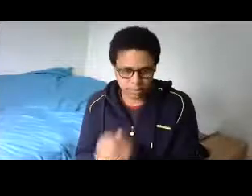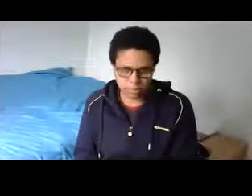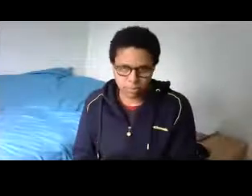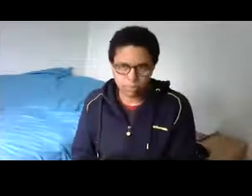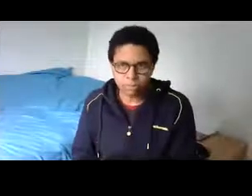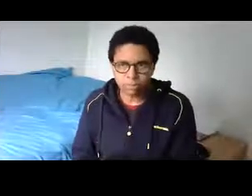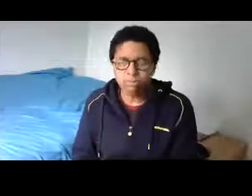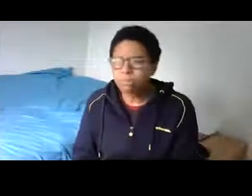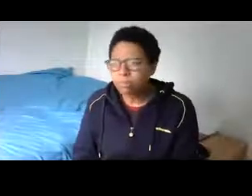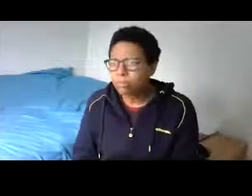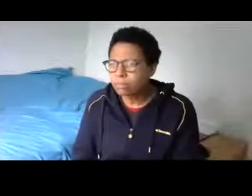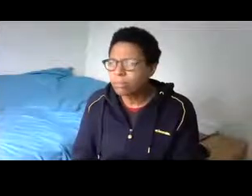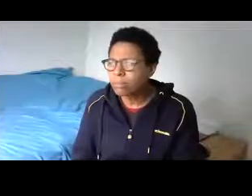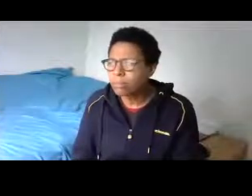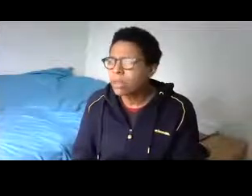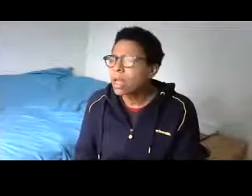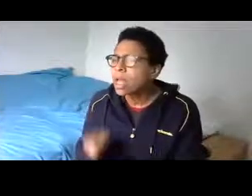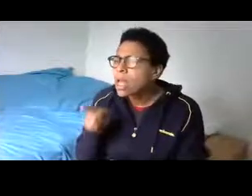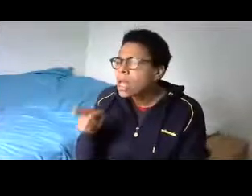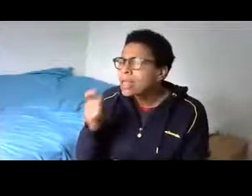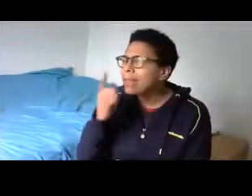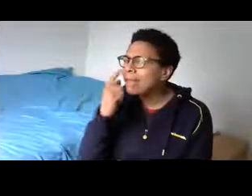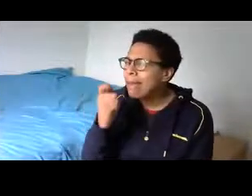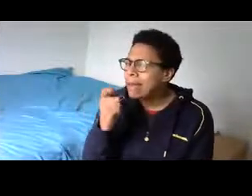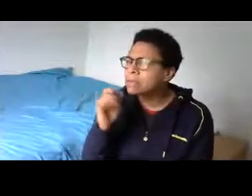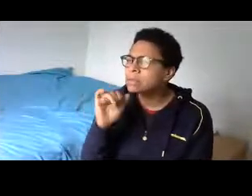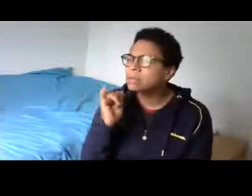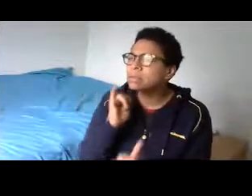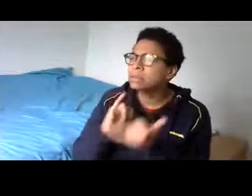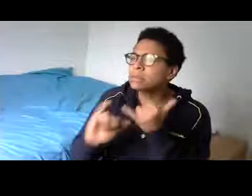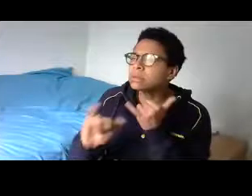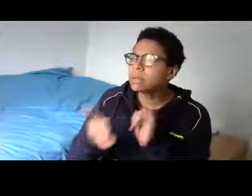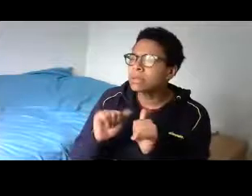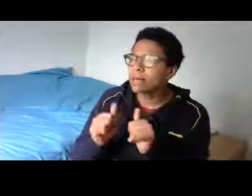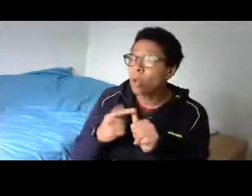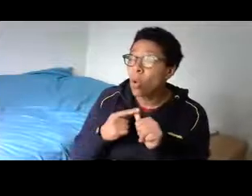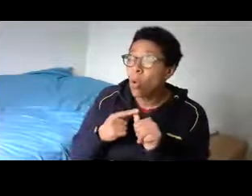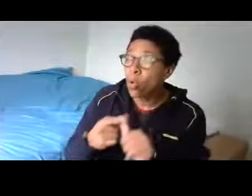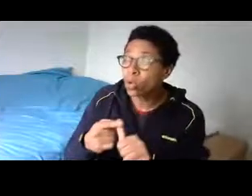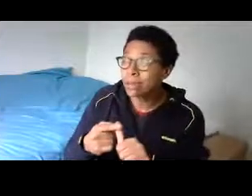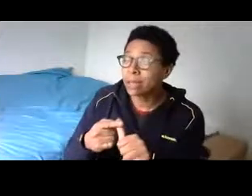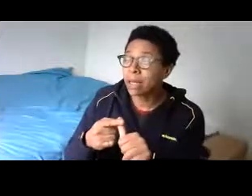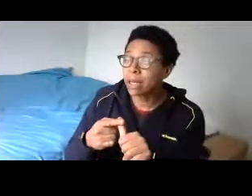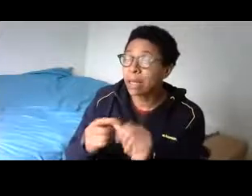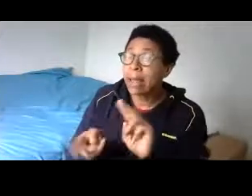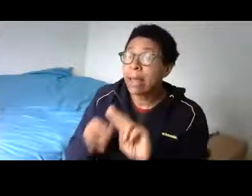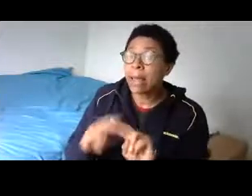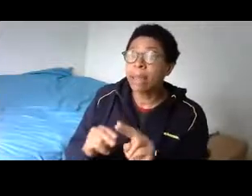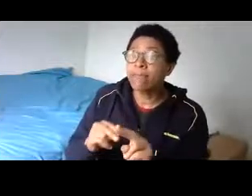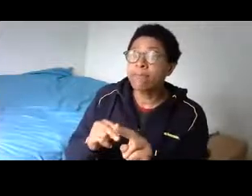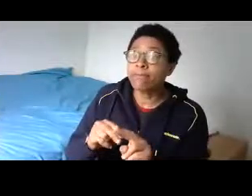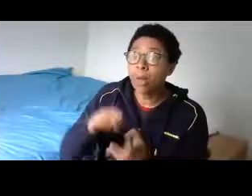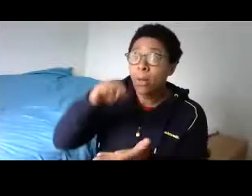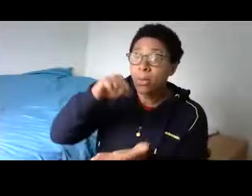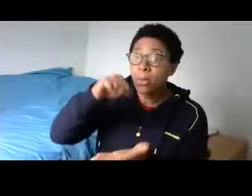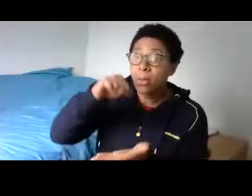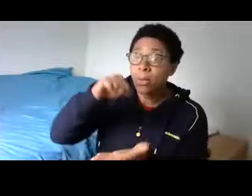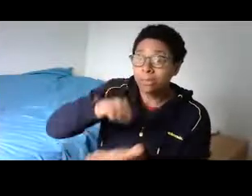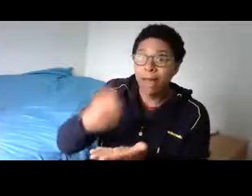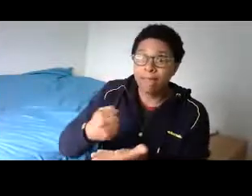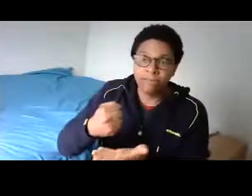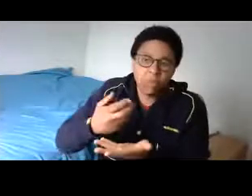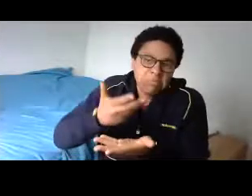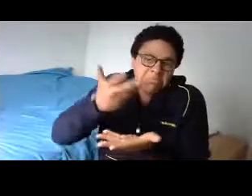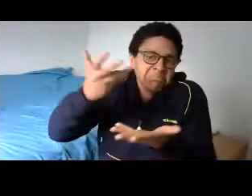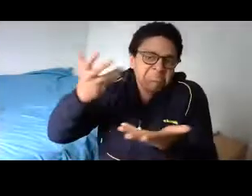dangerous, is that they could automatically claw back money. So if amount on your account is, for